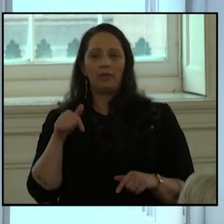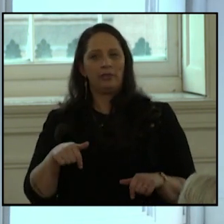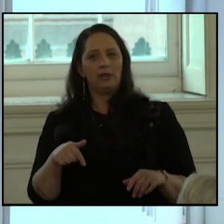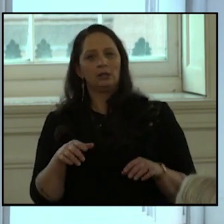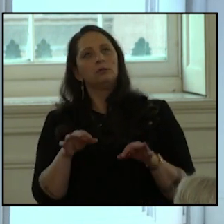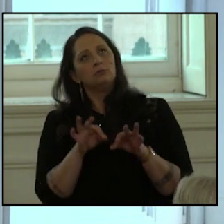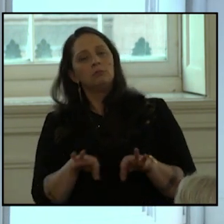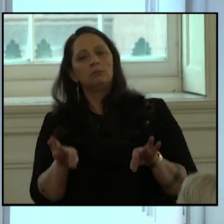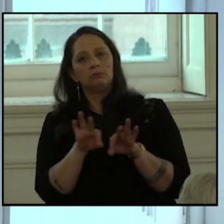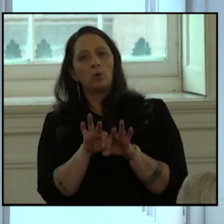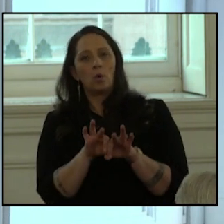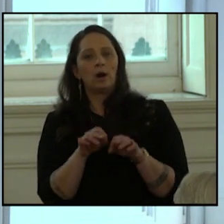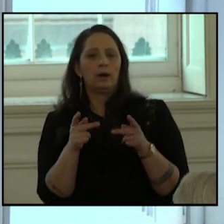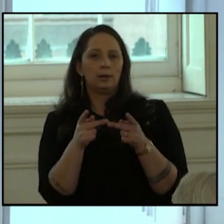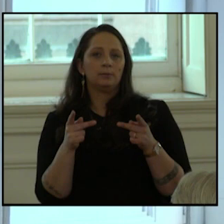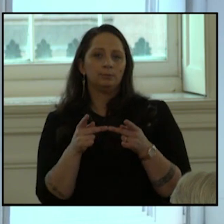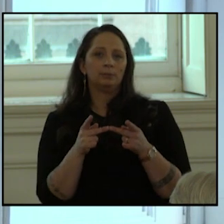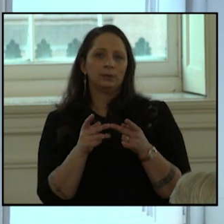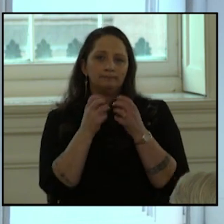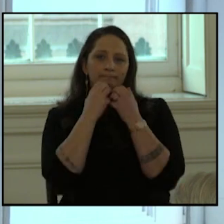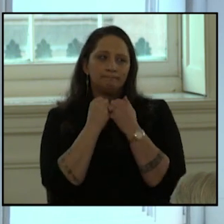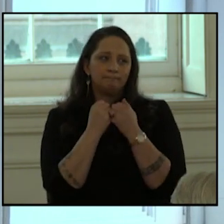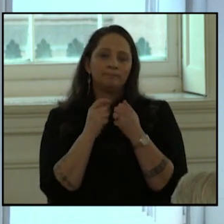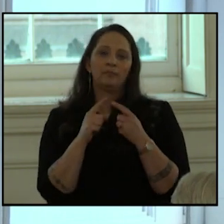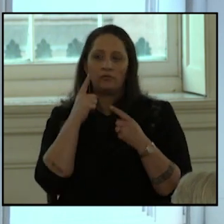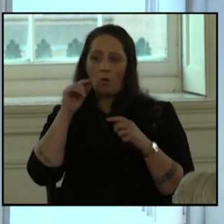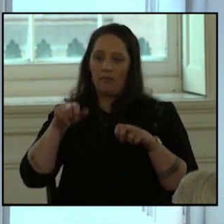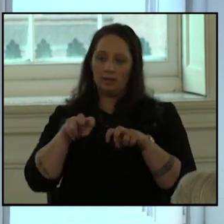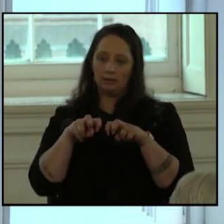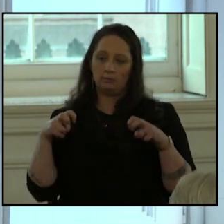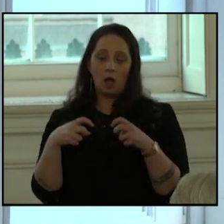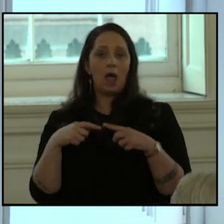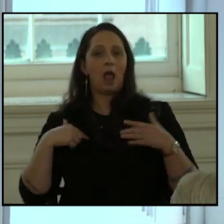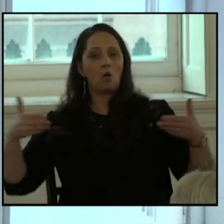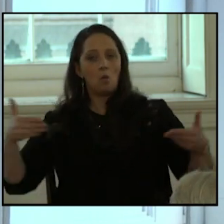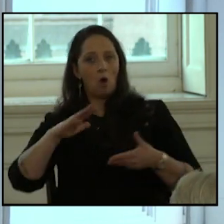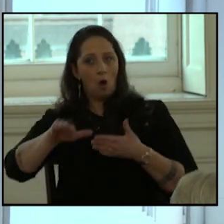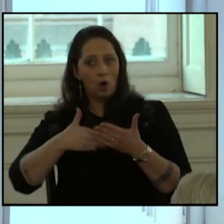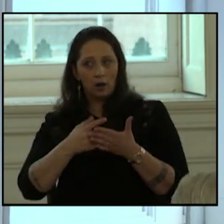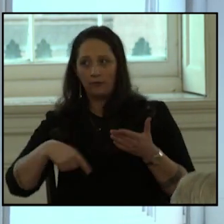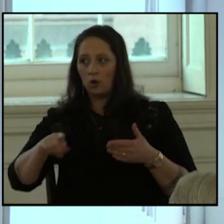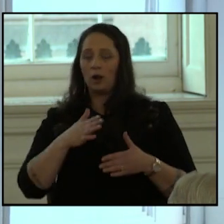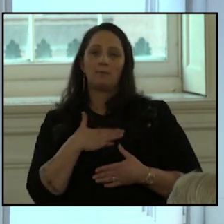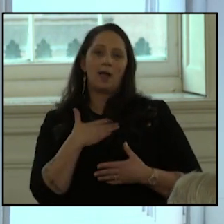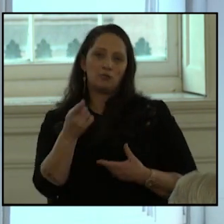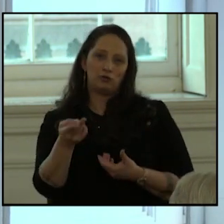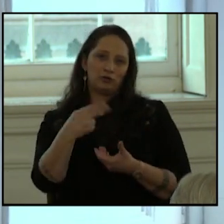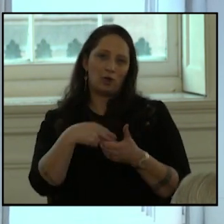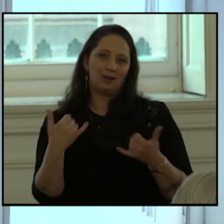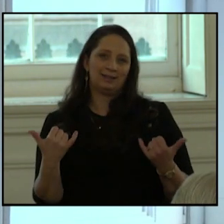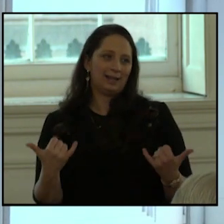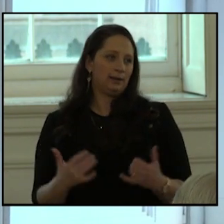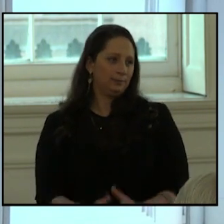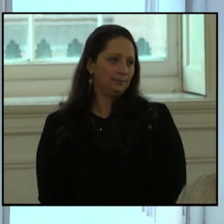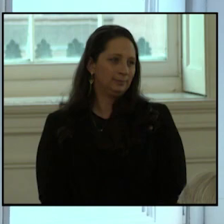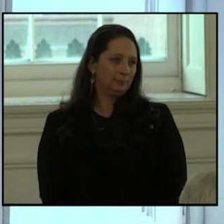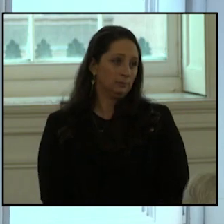to have this panel here today. And I welcome all of you, and I'm really glad you're here with us. Thank you.